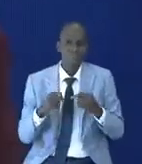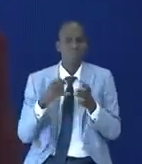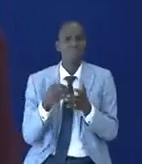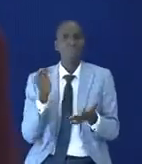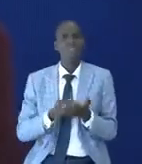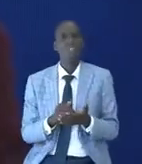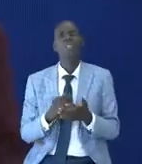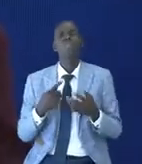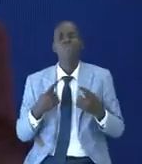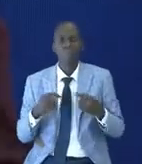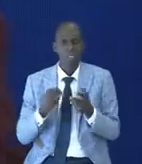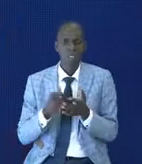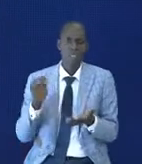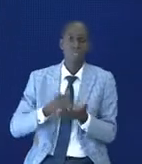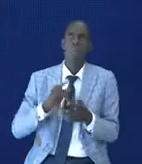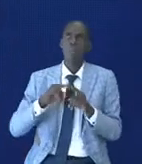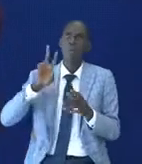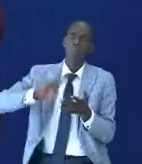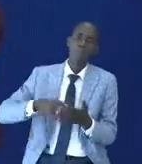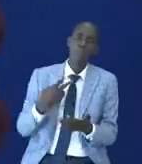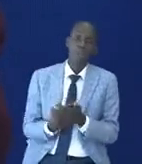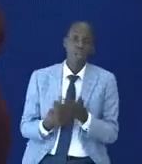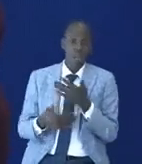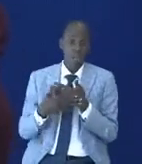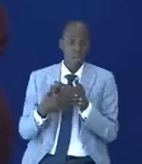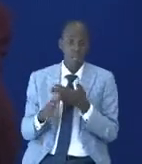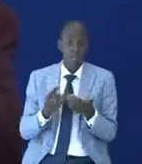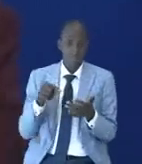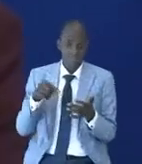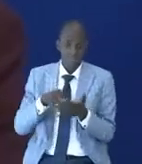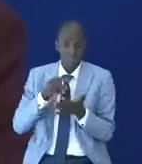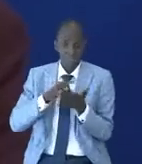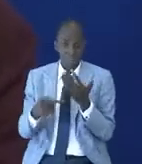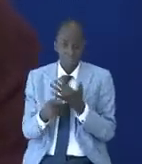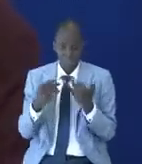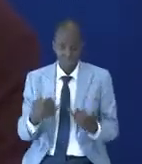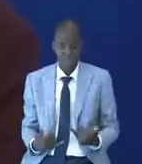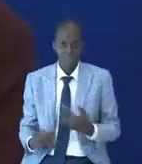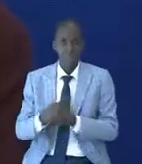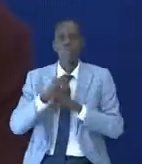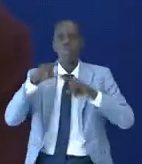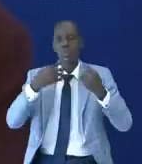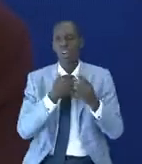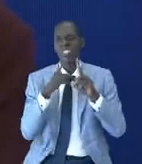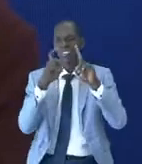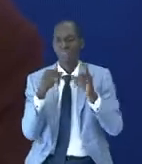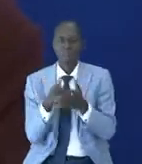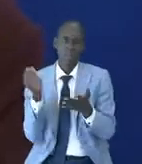the ceiling brought you down. After this event today, go and try that thing